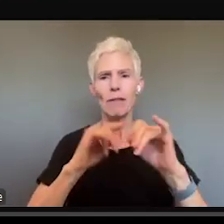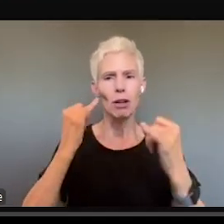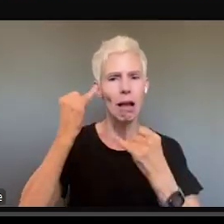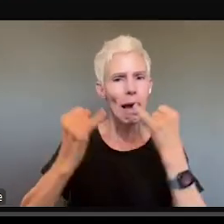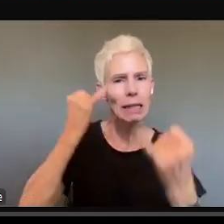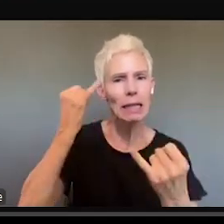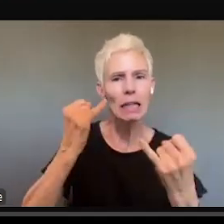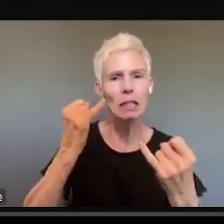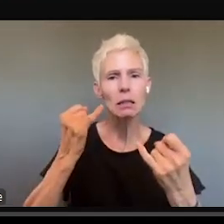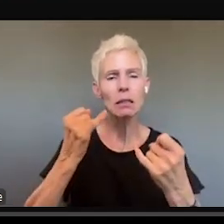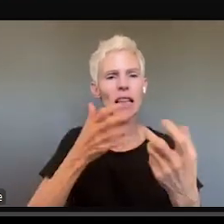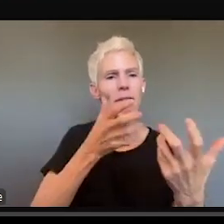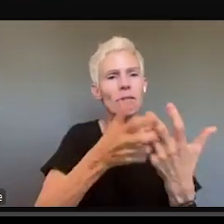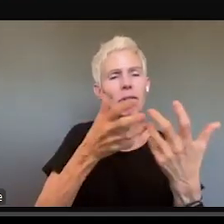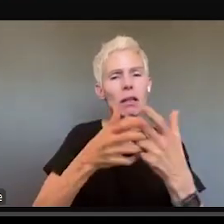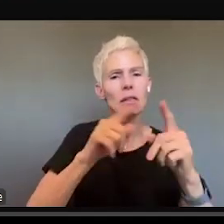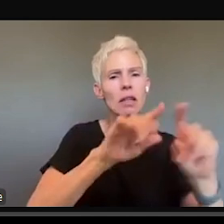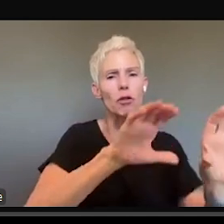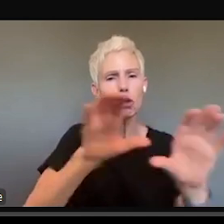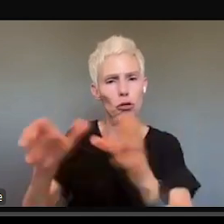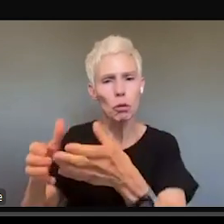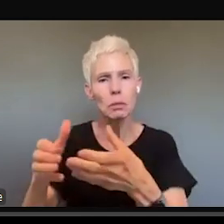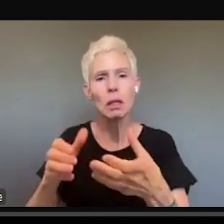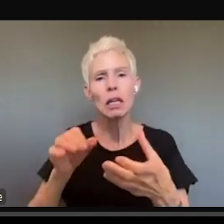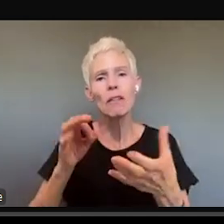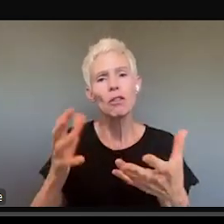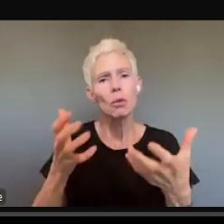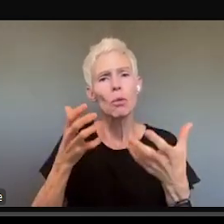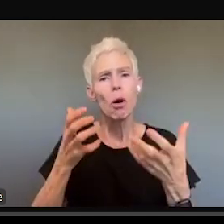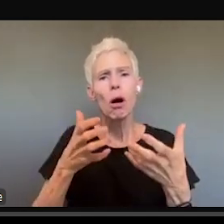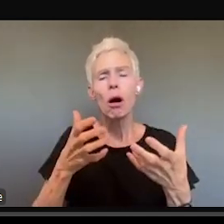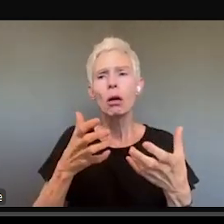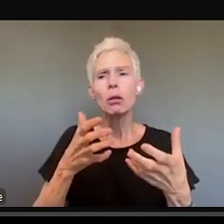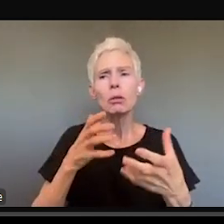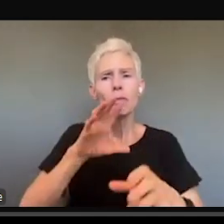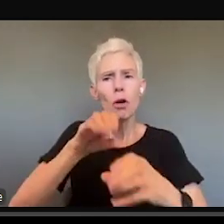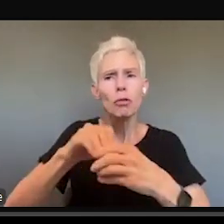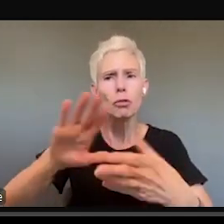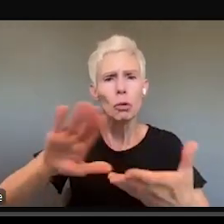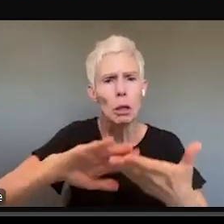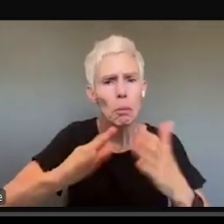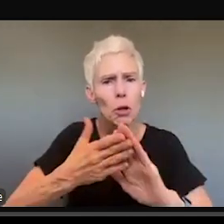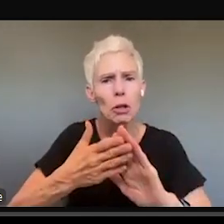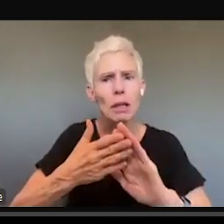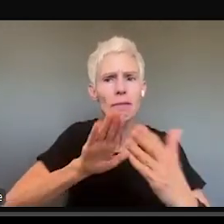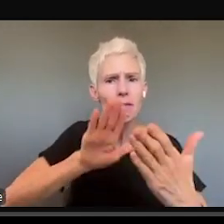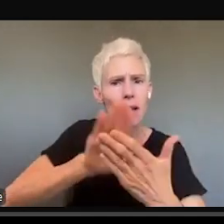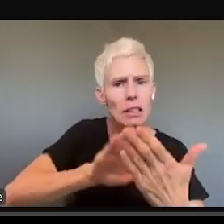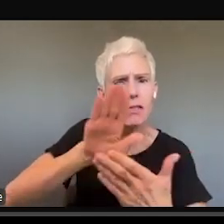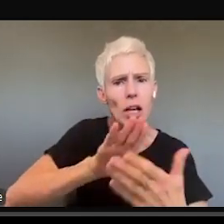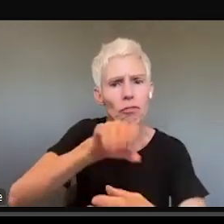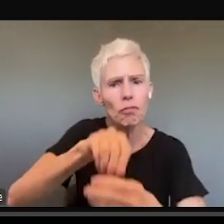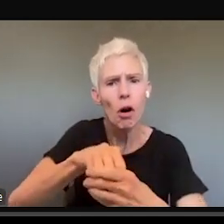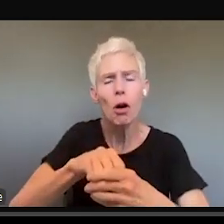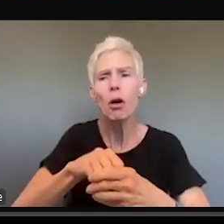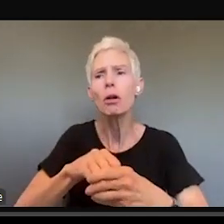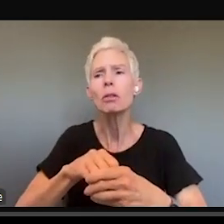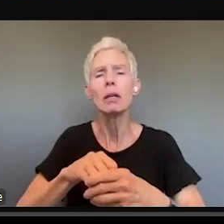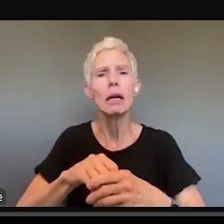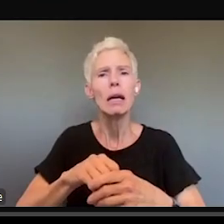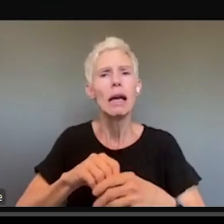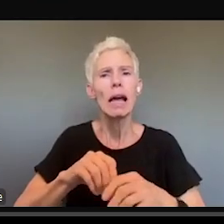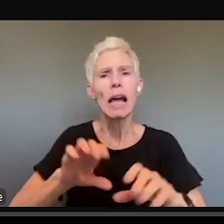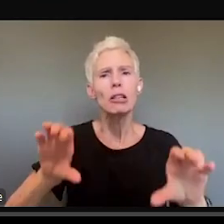different populations, like if you're trying to engage in your community in person and do an